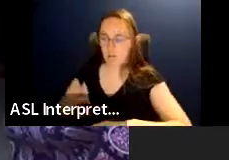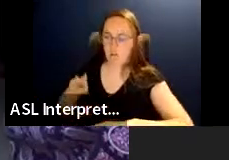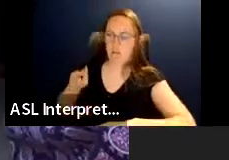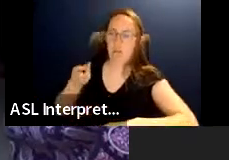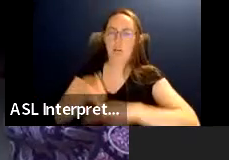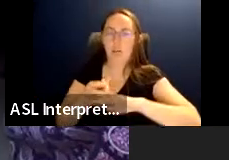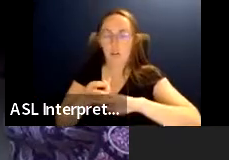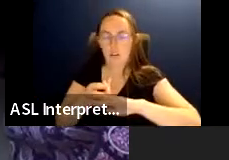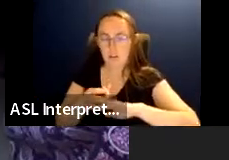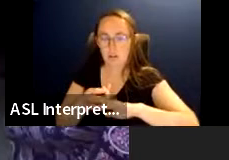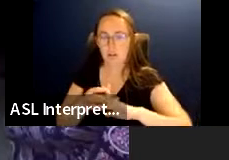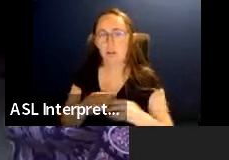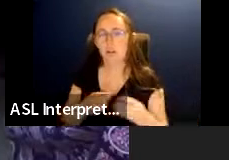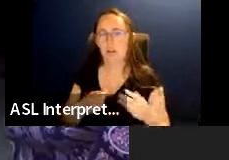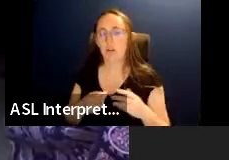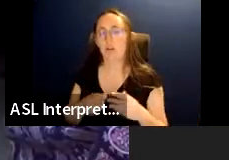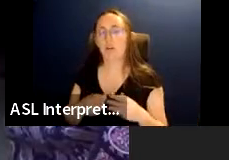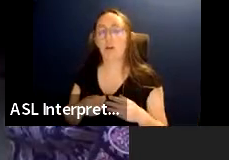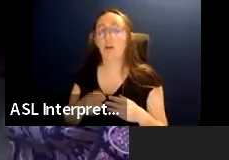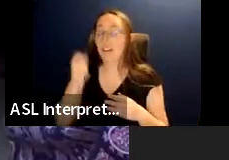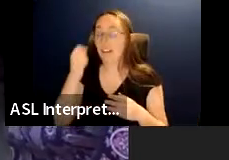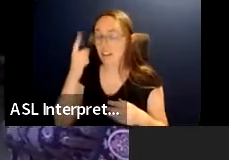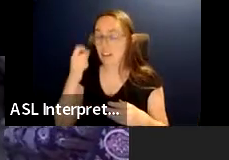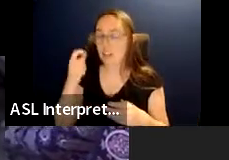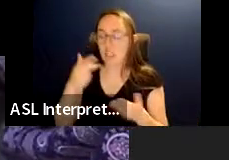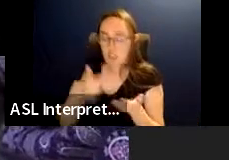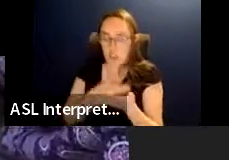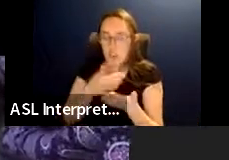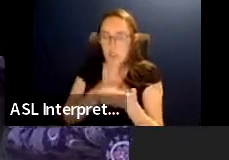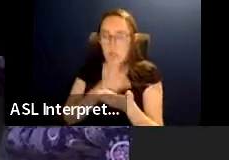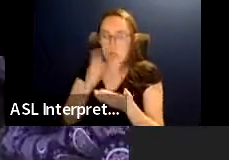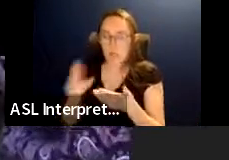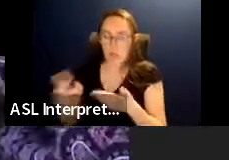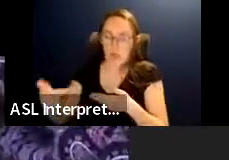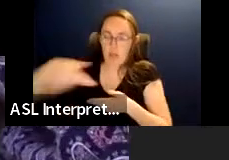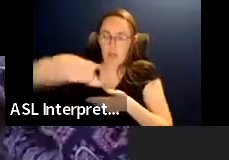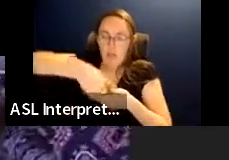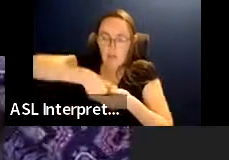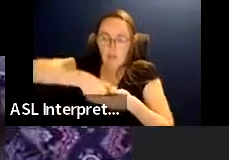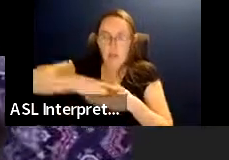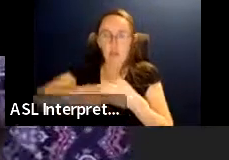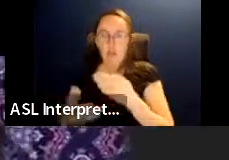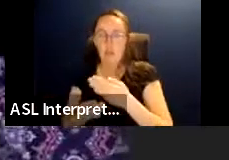that ultimately my spoon's going to slide into. Around here,